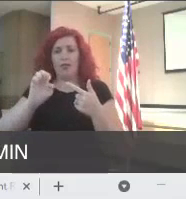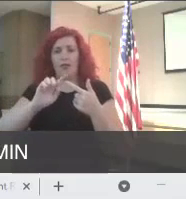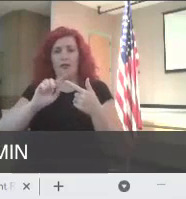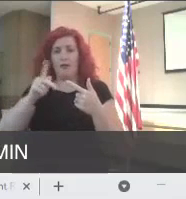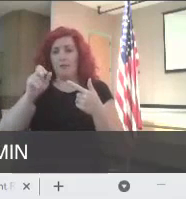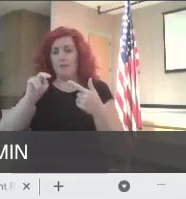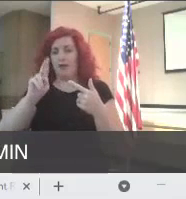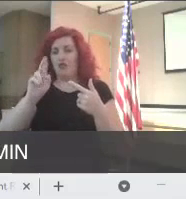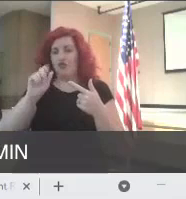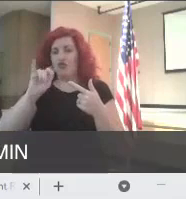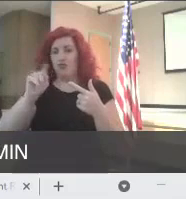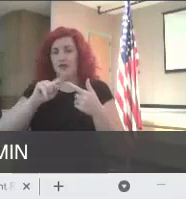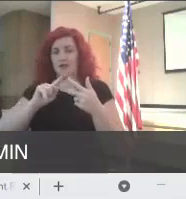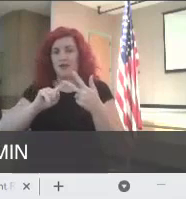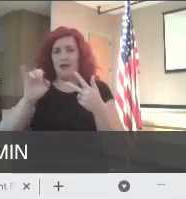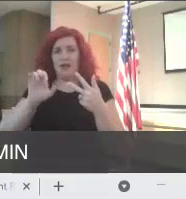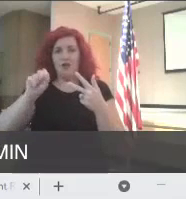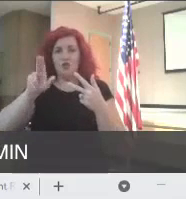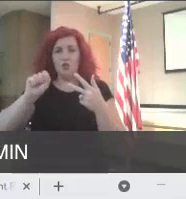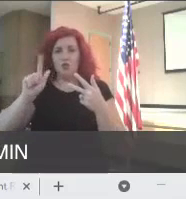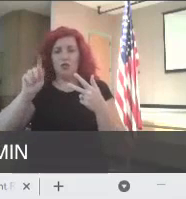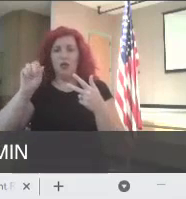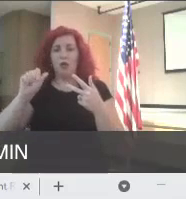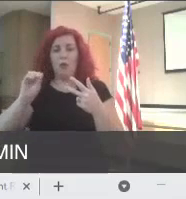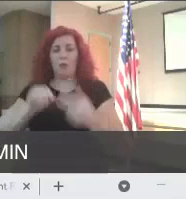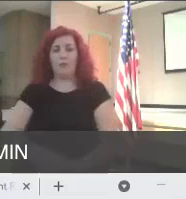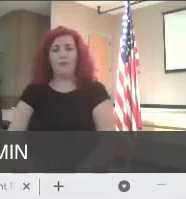Pancrazi, and Jesus Lago.